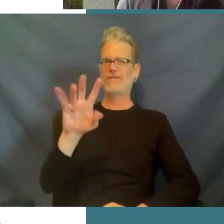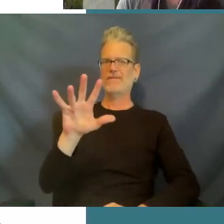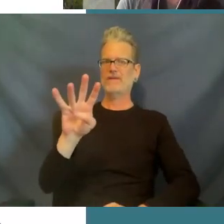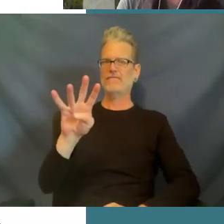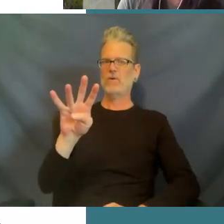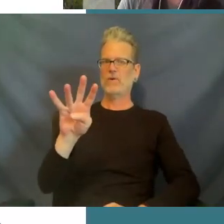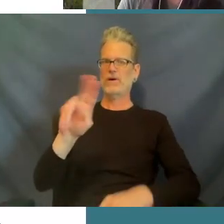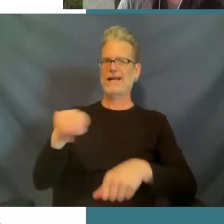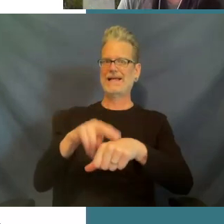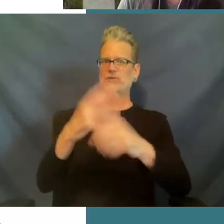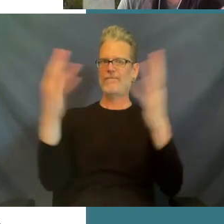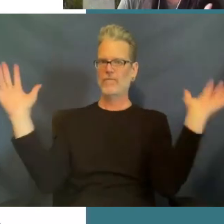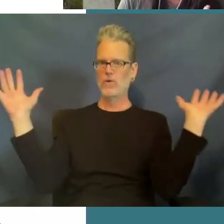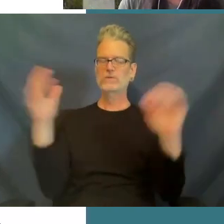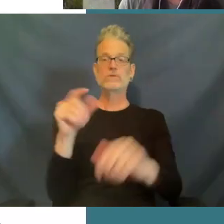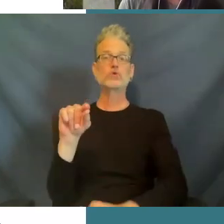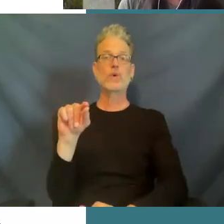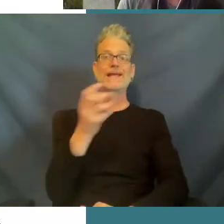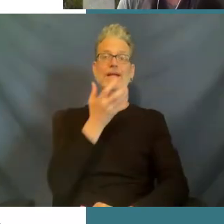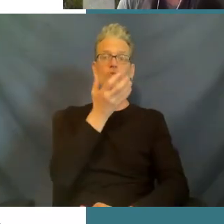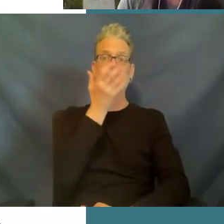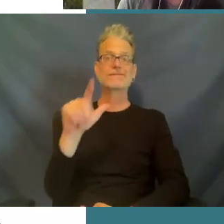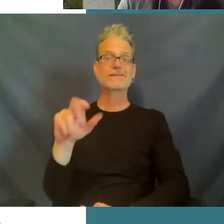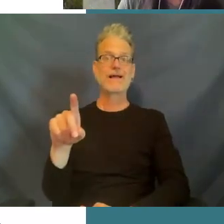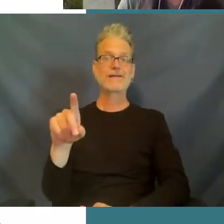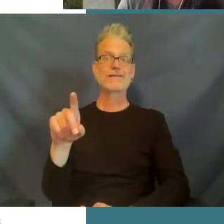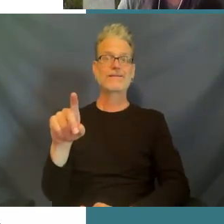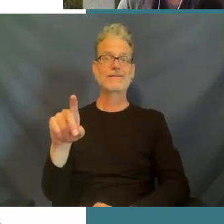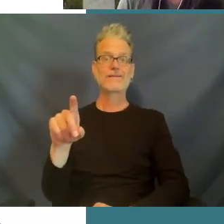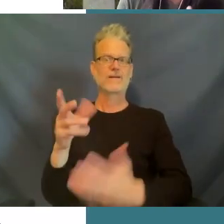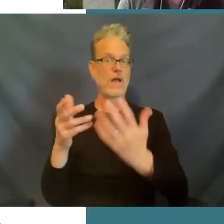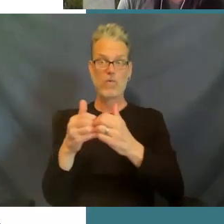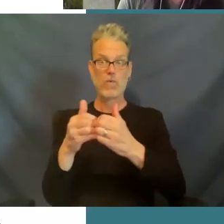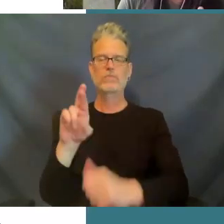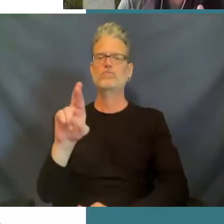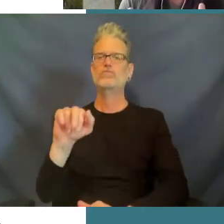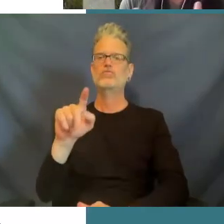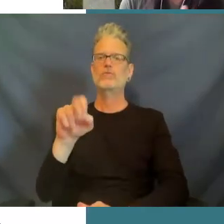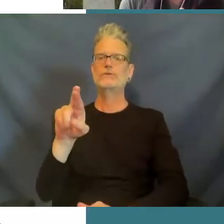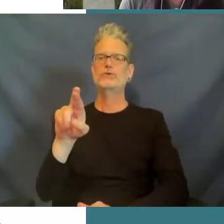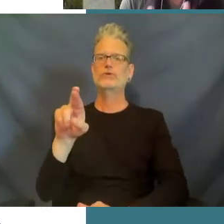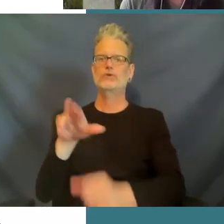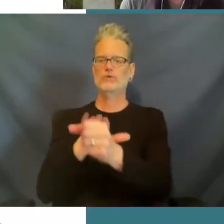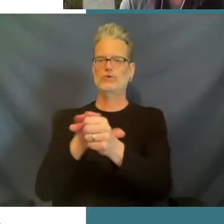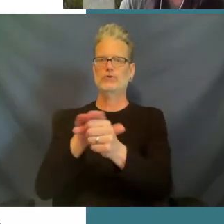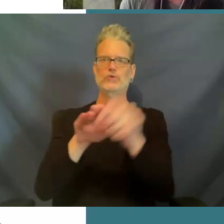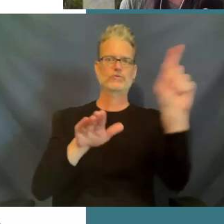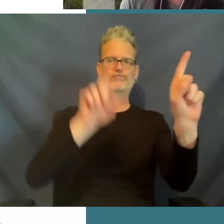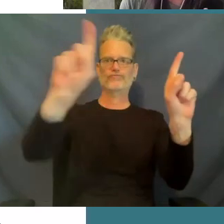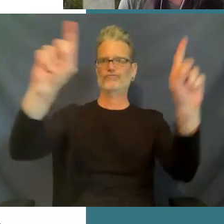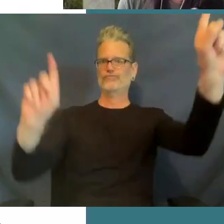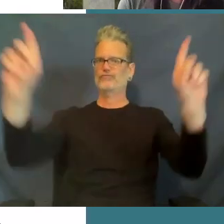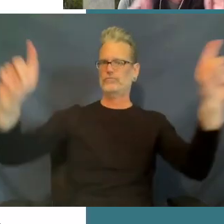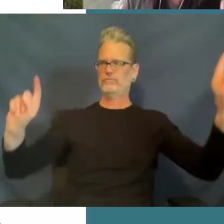20 grasslands through a network of ranger districts at the most local level, supervisors' offices, and regional